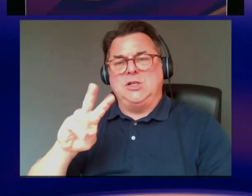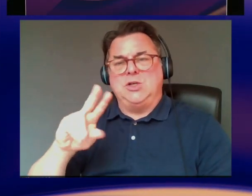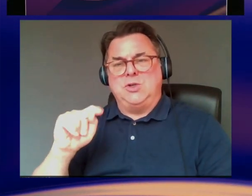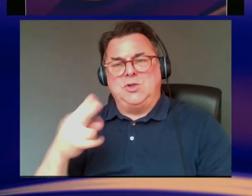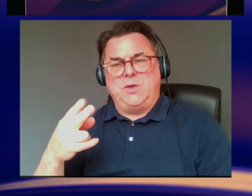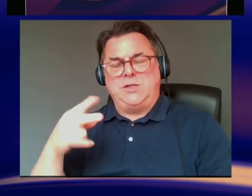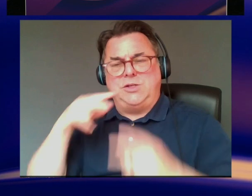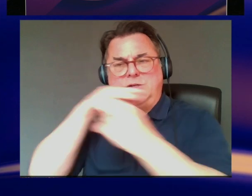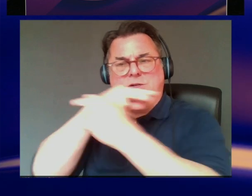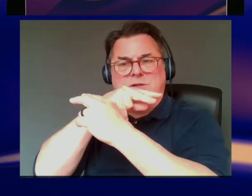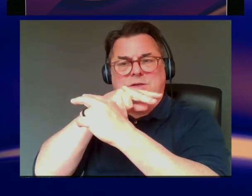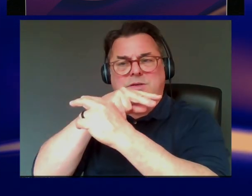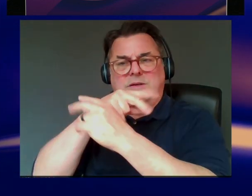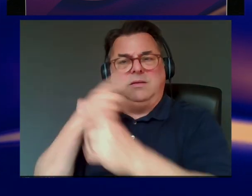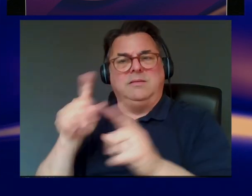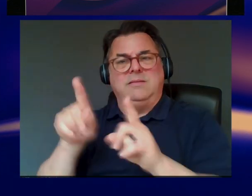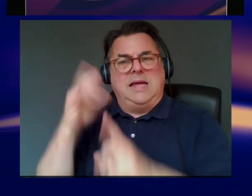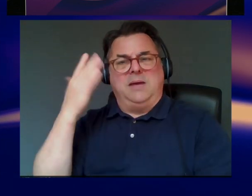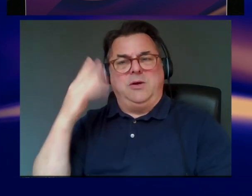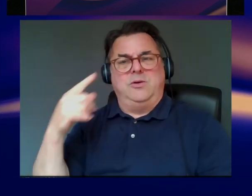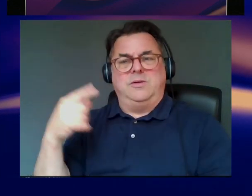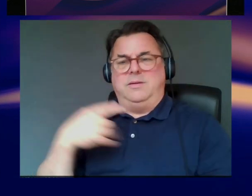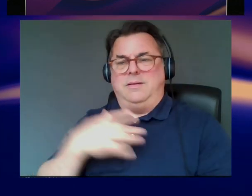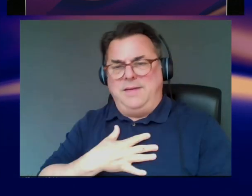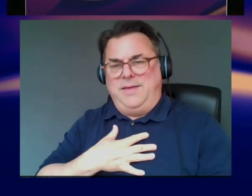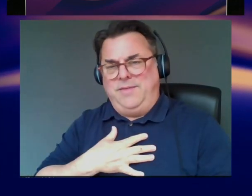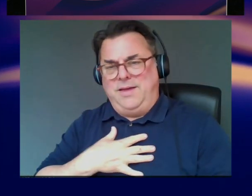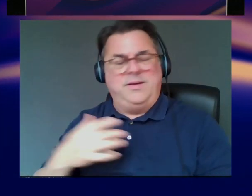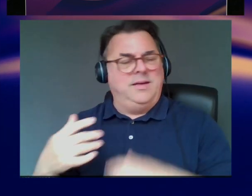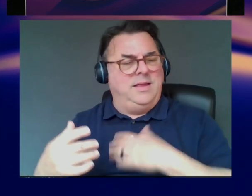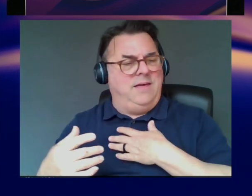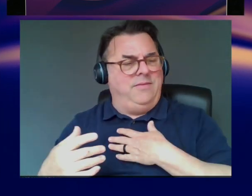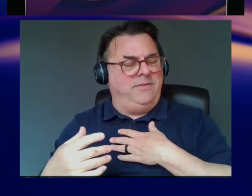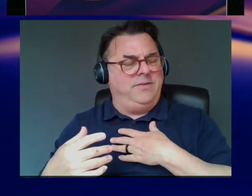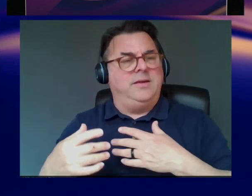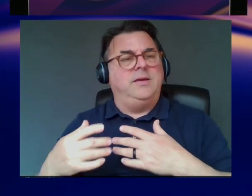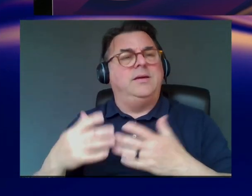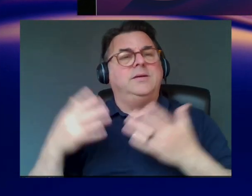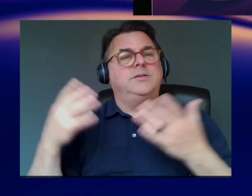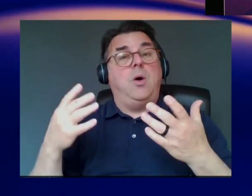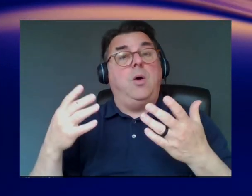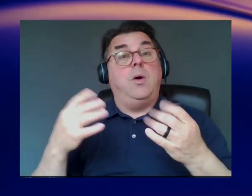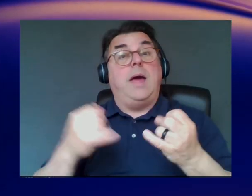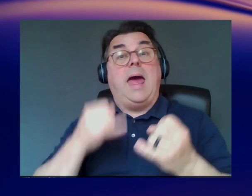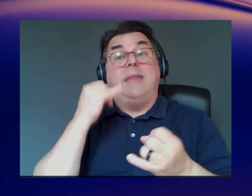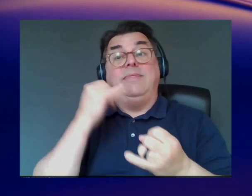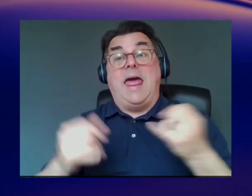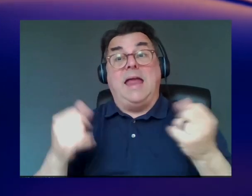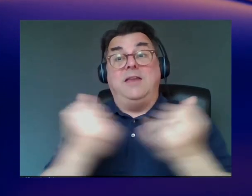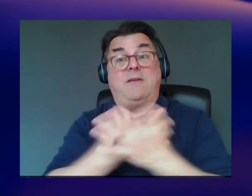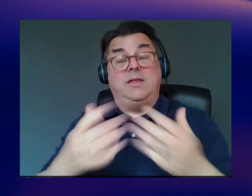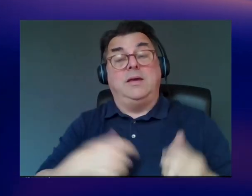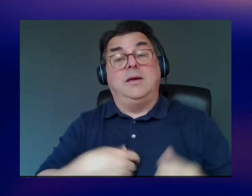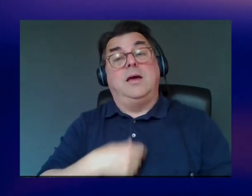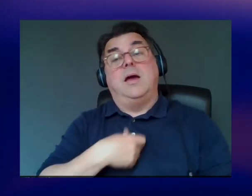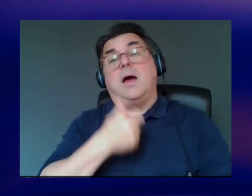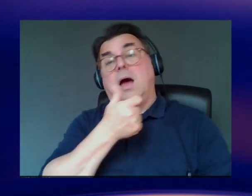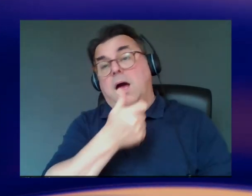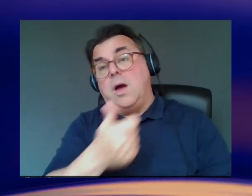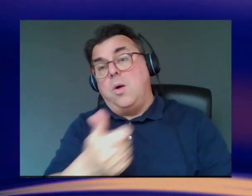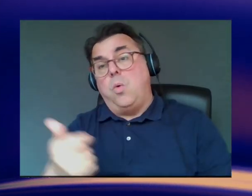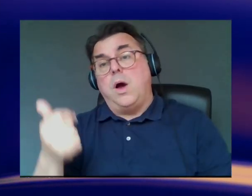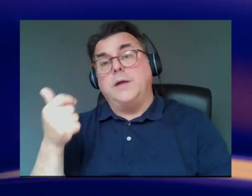spinning. Episode 2, Networking, Compute, and Security, oh my, on Hey. demand. So you can watch it on demand on Twitch. You can pause it, you can